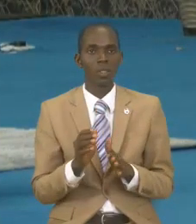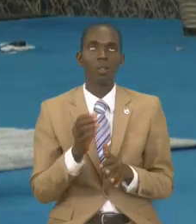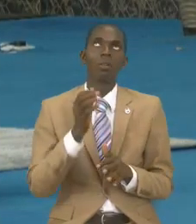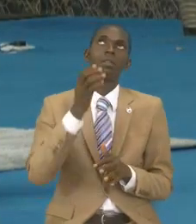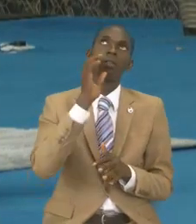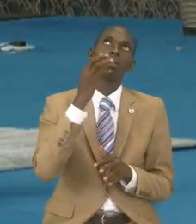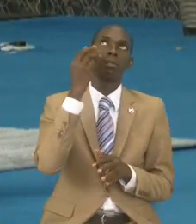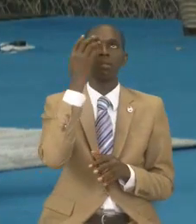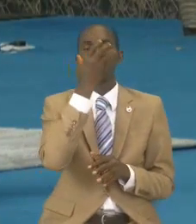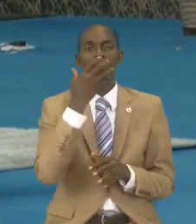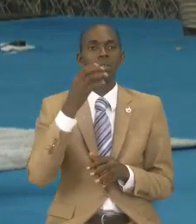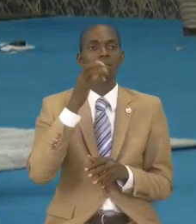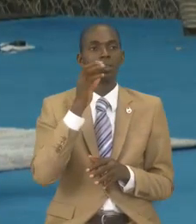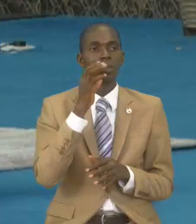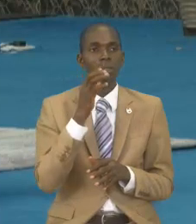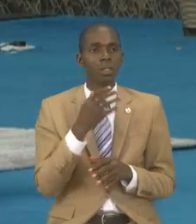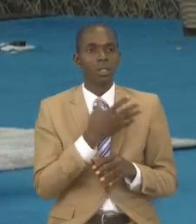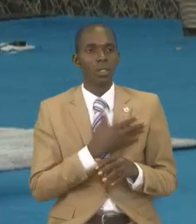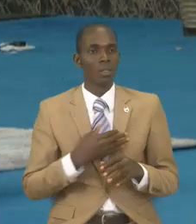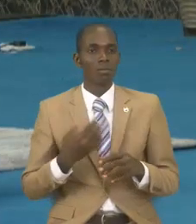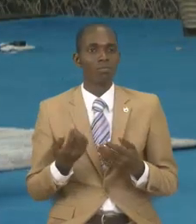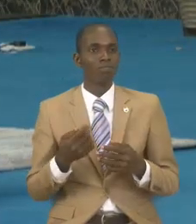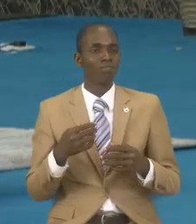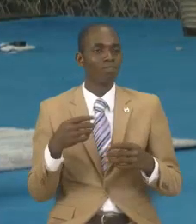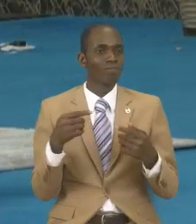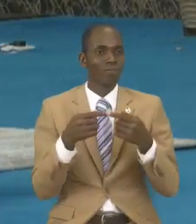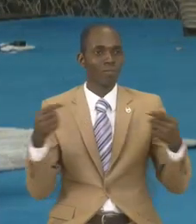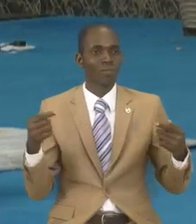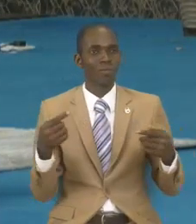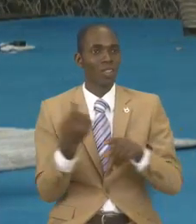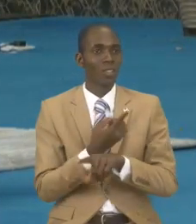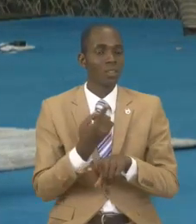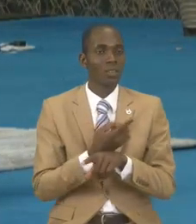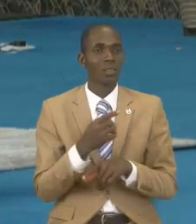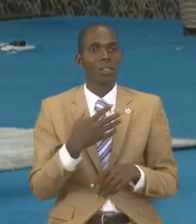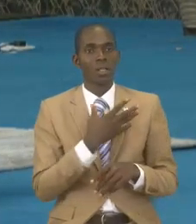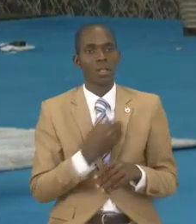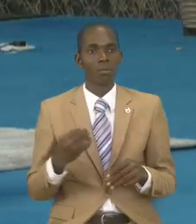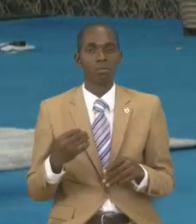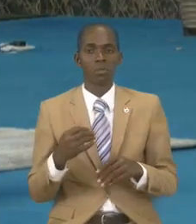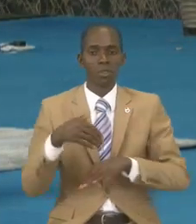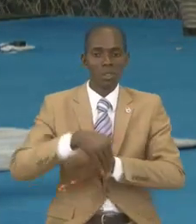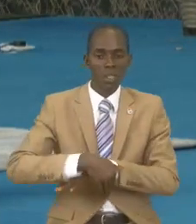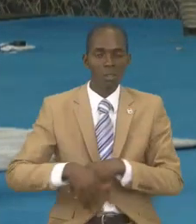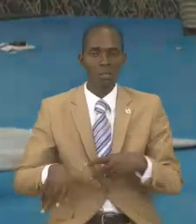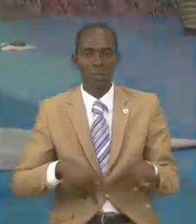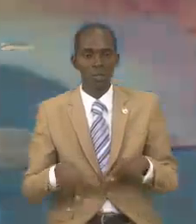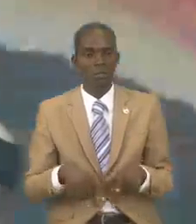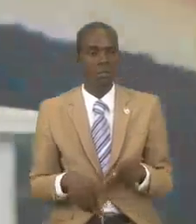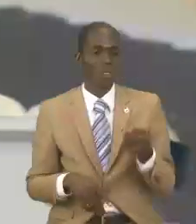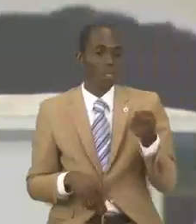drunkenness, revelings, night parties, afternoon parties, a little